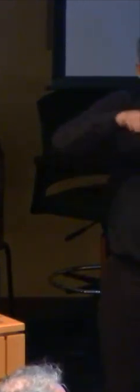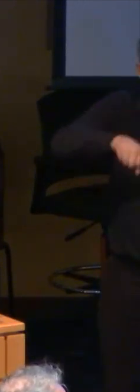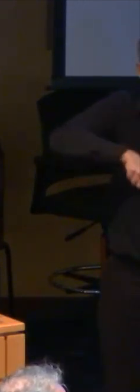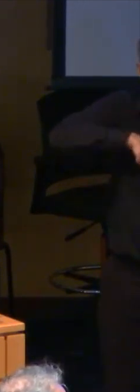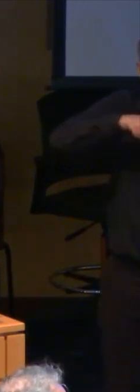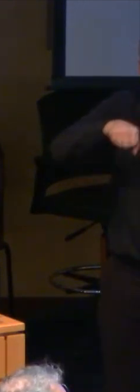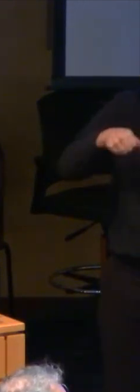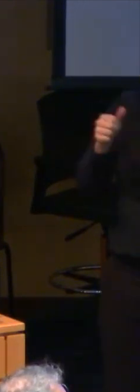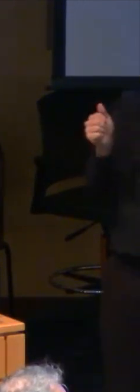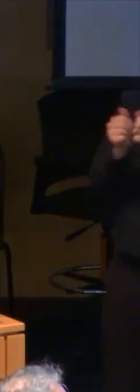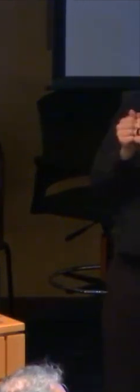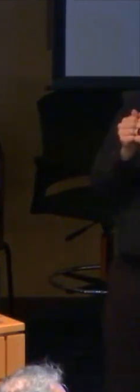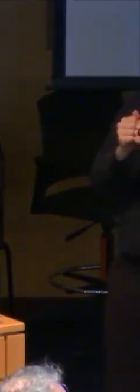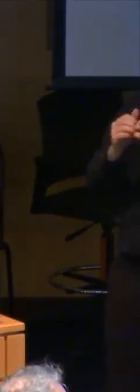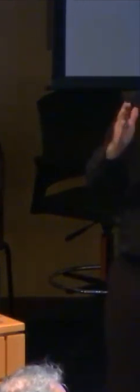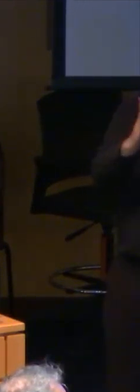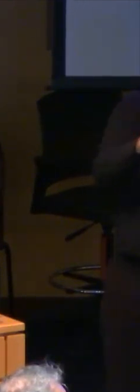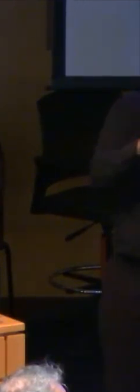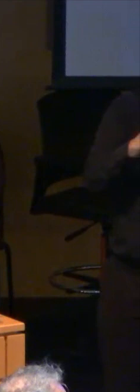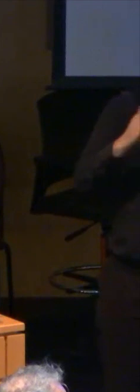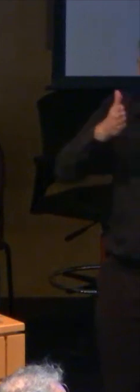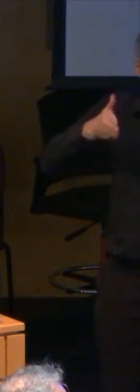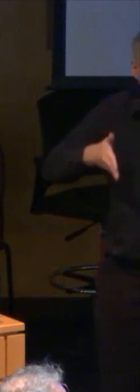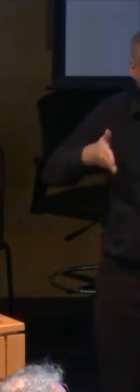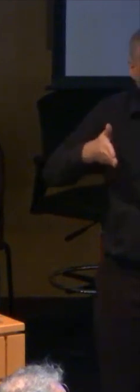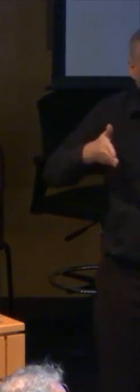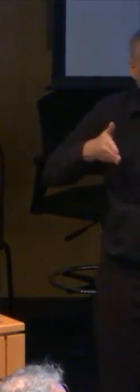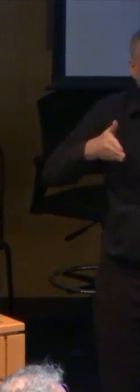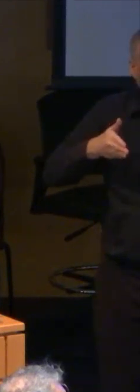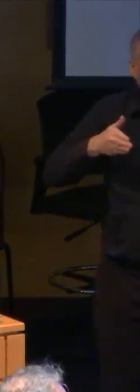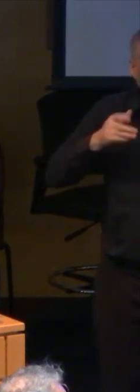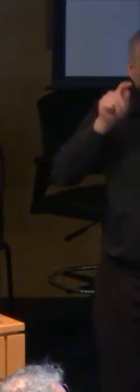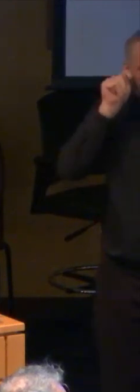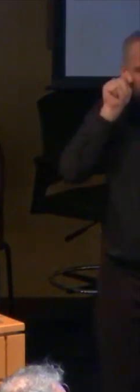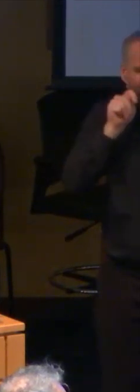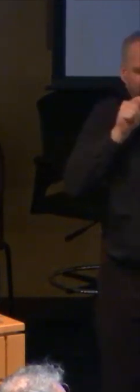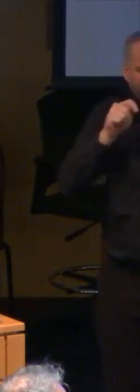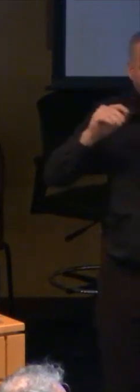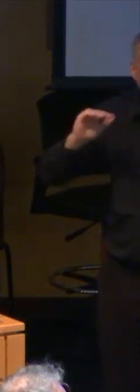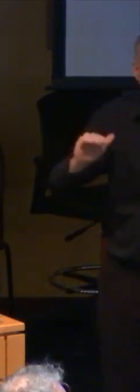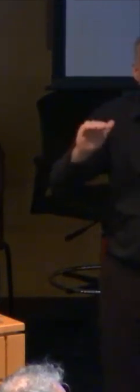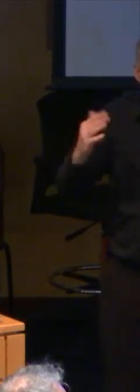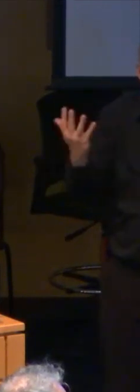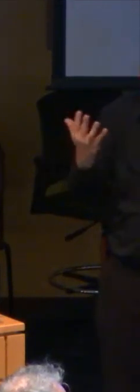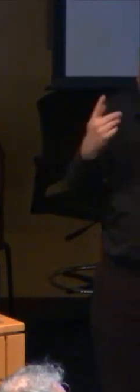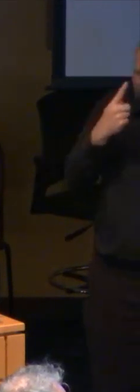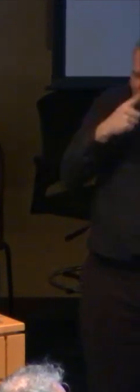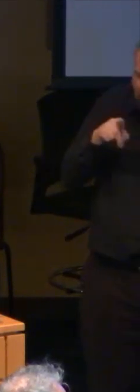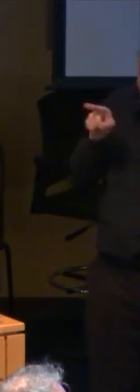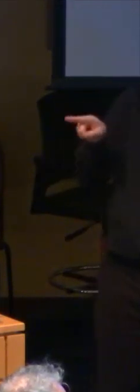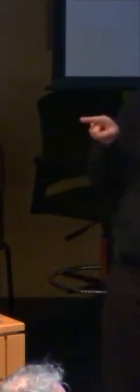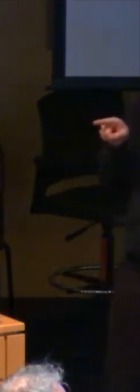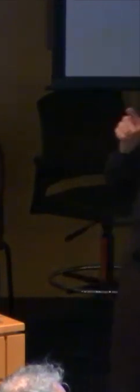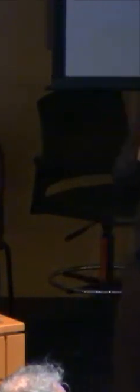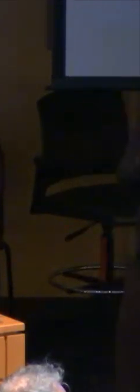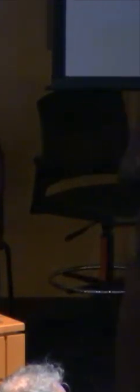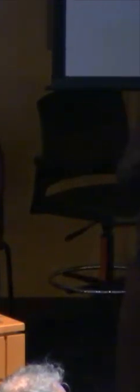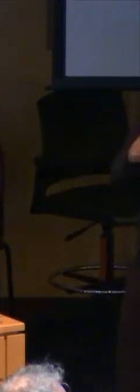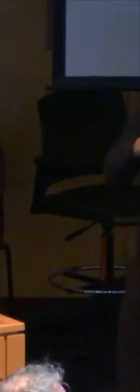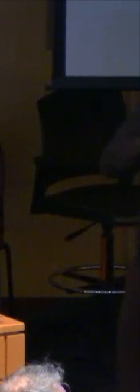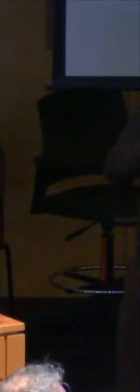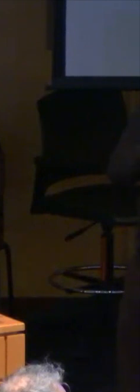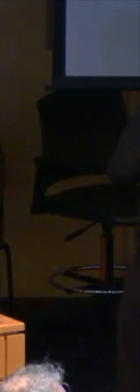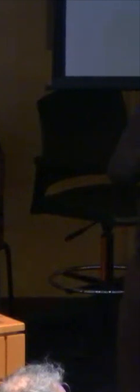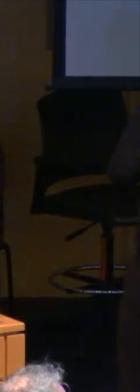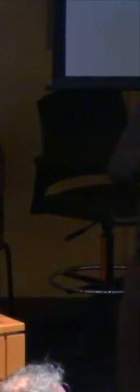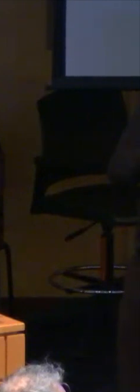Could you talk about a bit more in detail of any of the sort of endearing or awkward moments? I know you talked about boat captains, but what